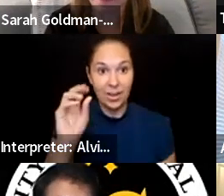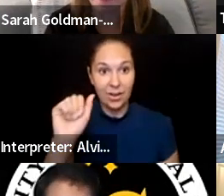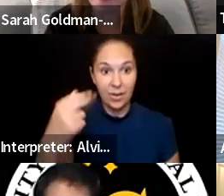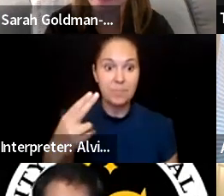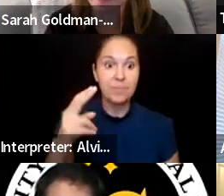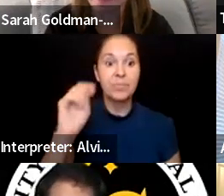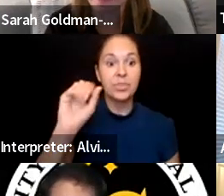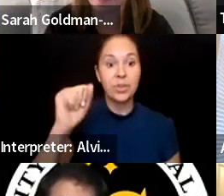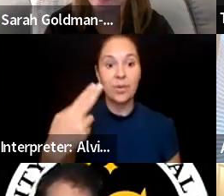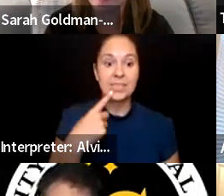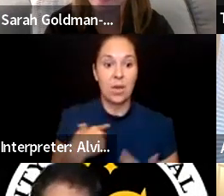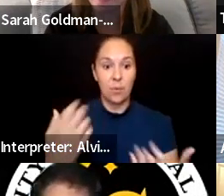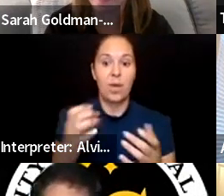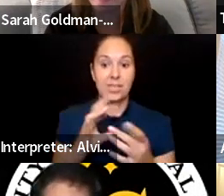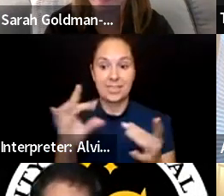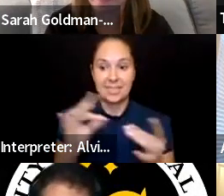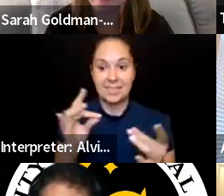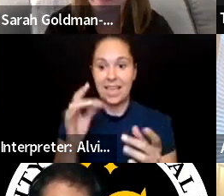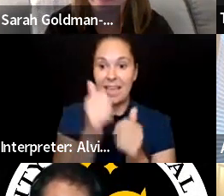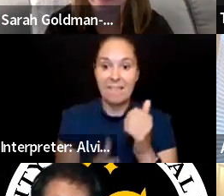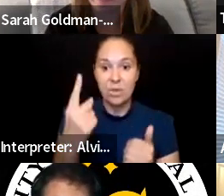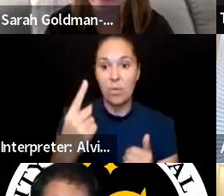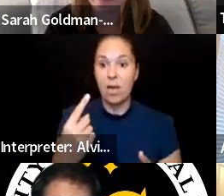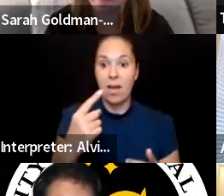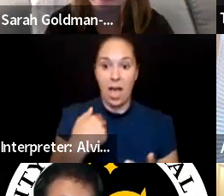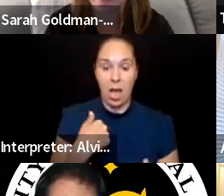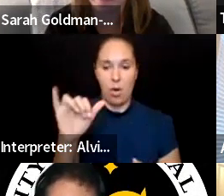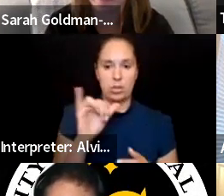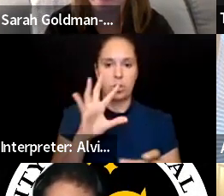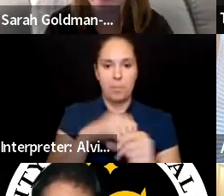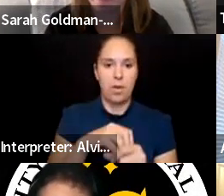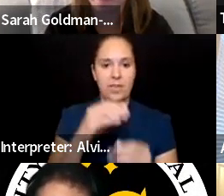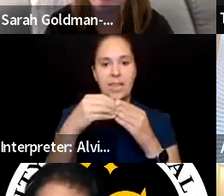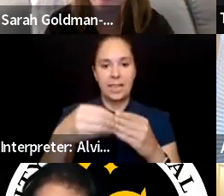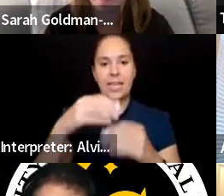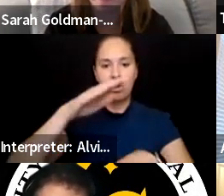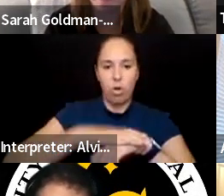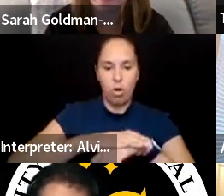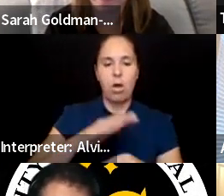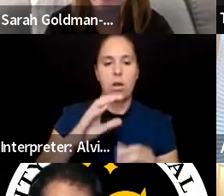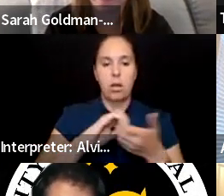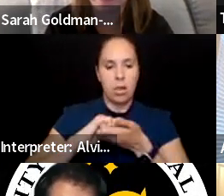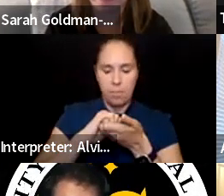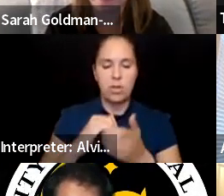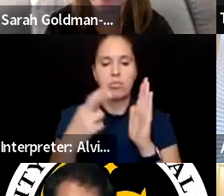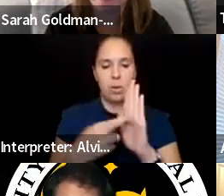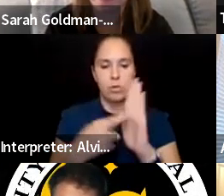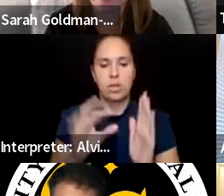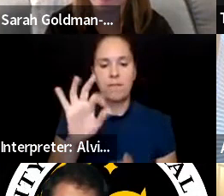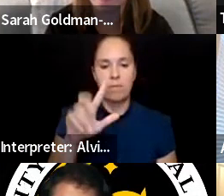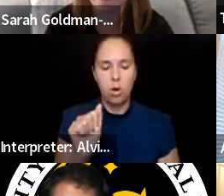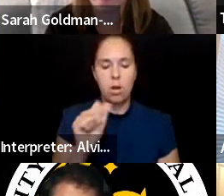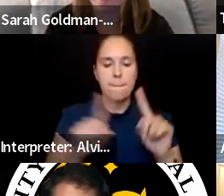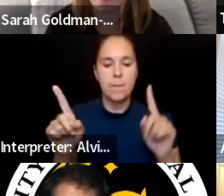to also say that everyone that I was also part of Lead On Collaborative representing Florida, but